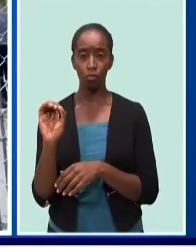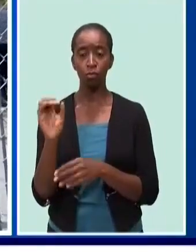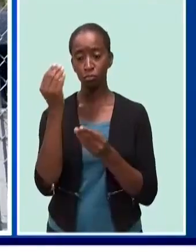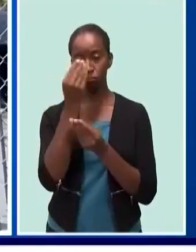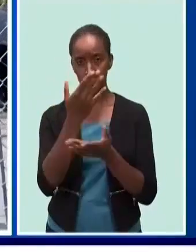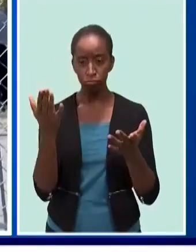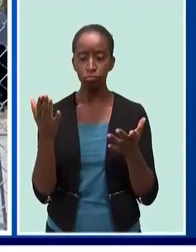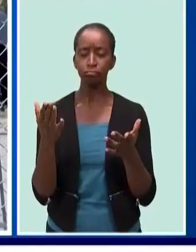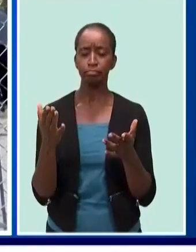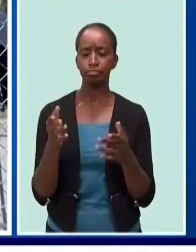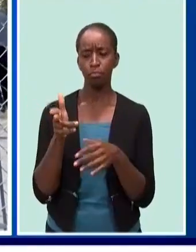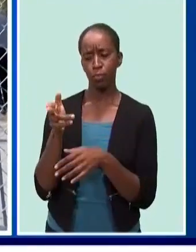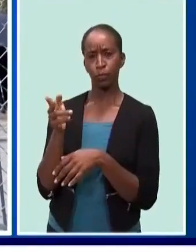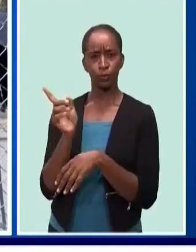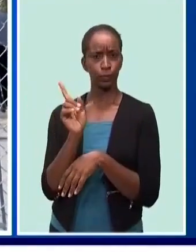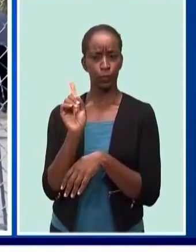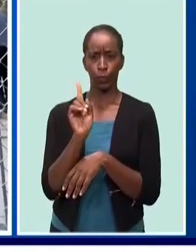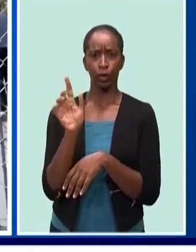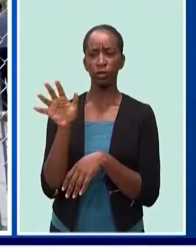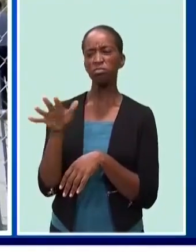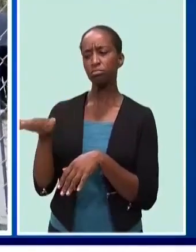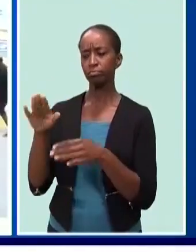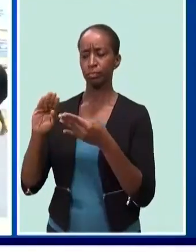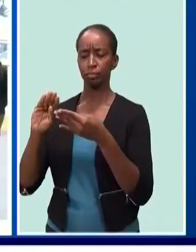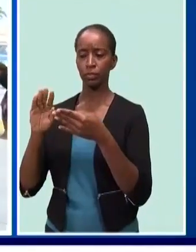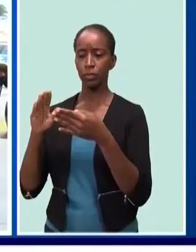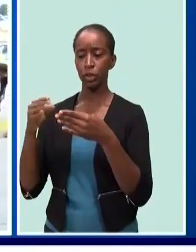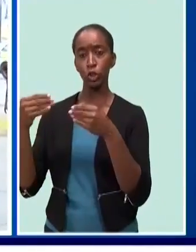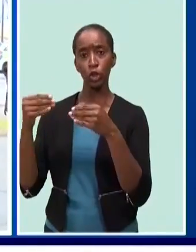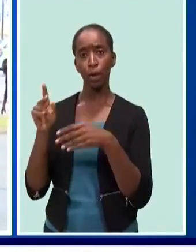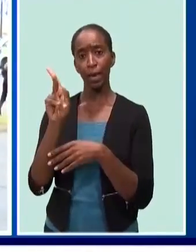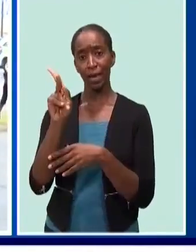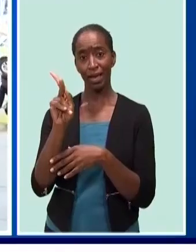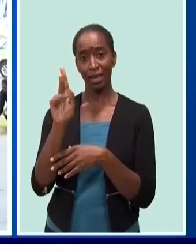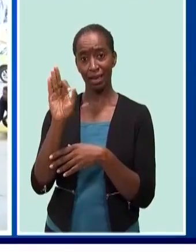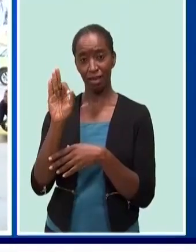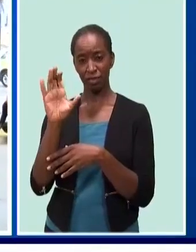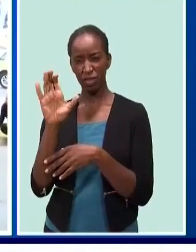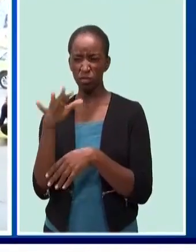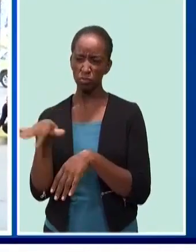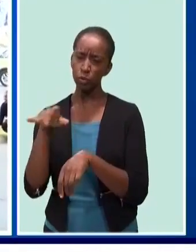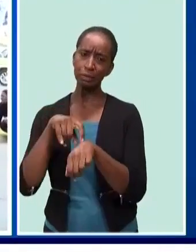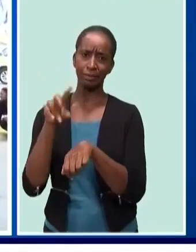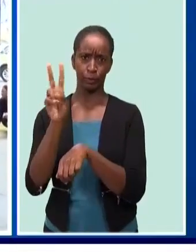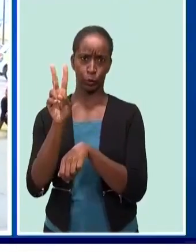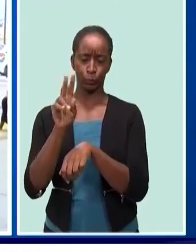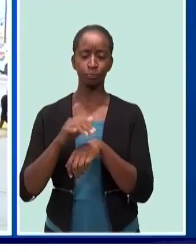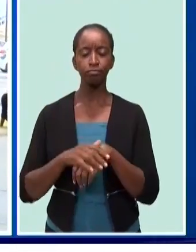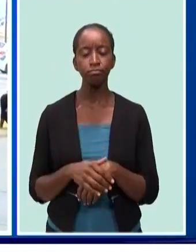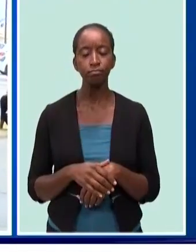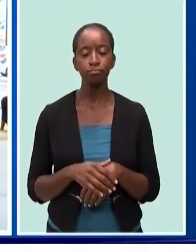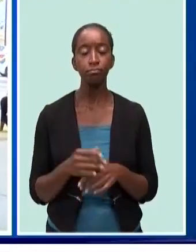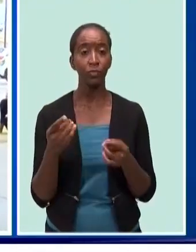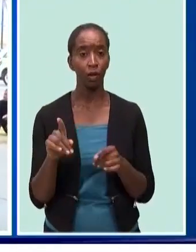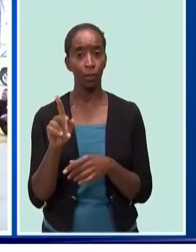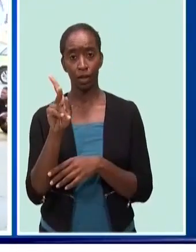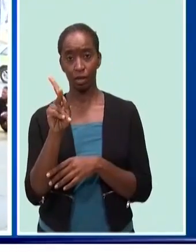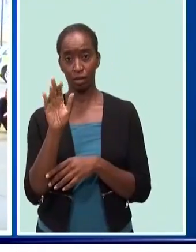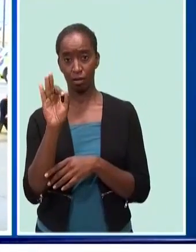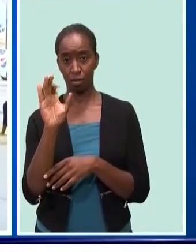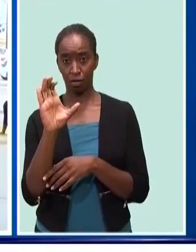area of KFC around 10 minutes to 2. The victim was reportedly standing just outside KFC entrance when a number